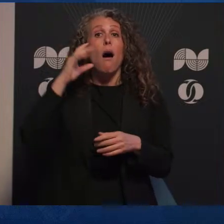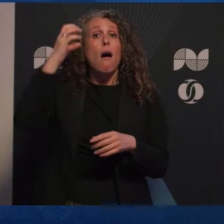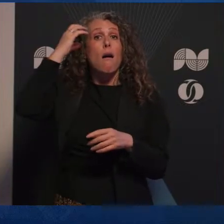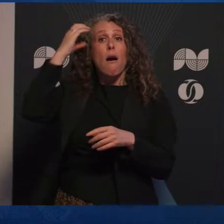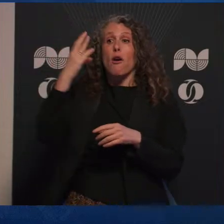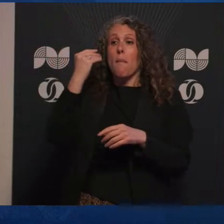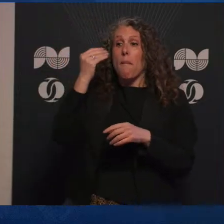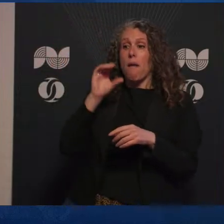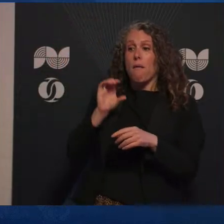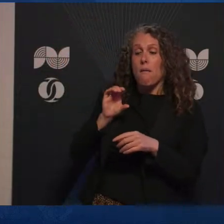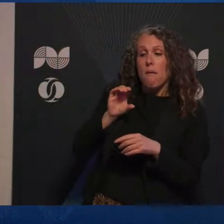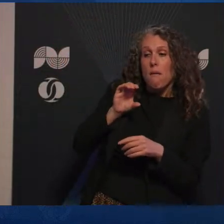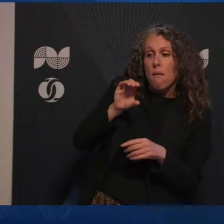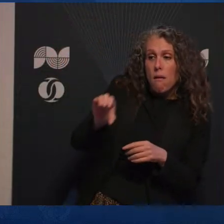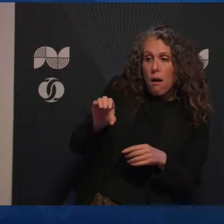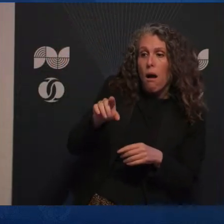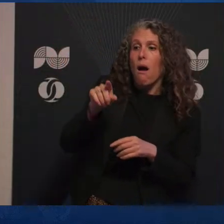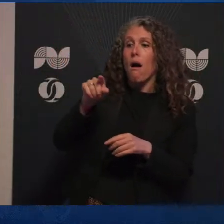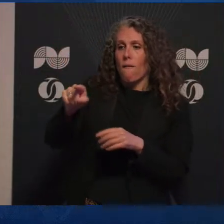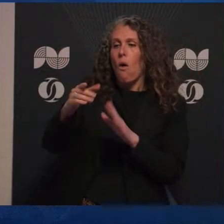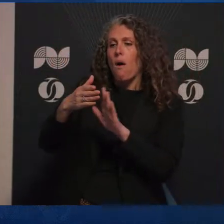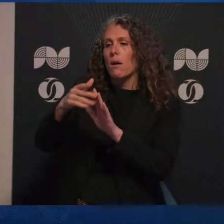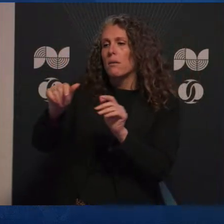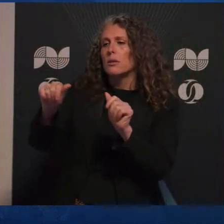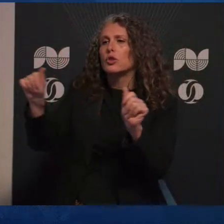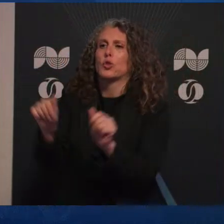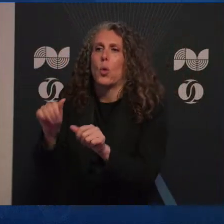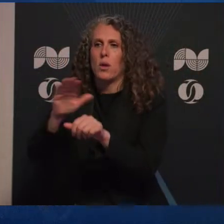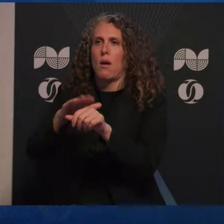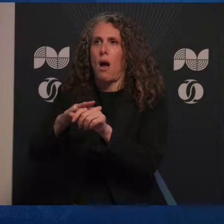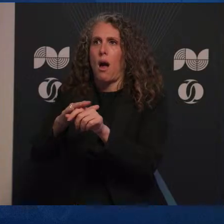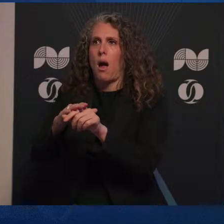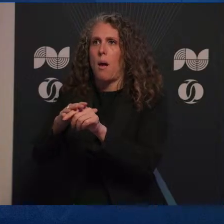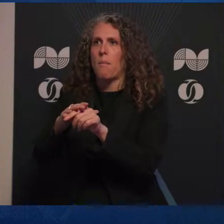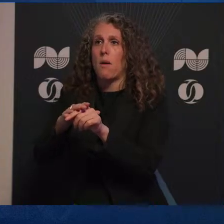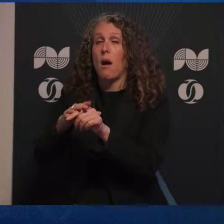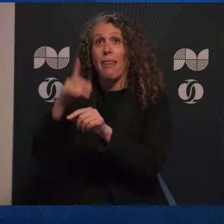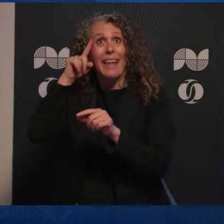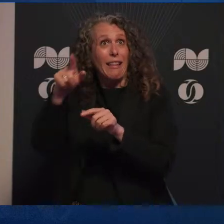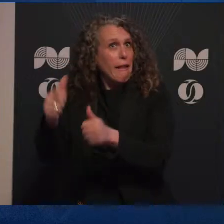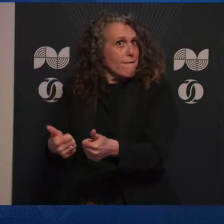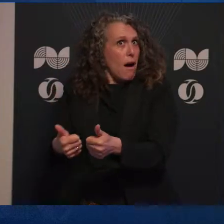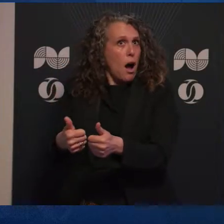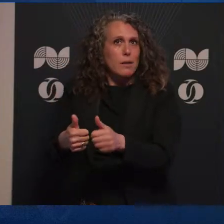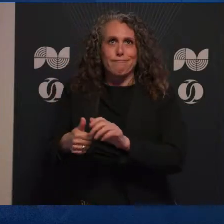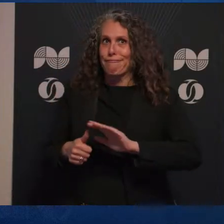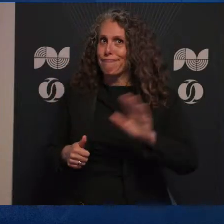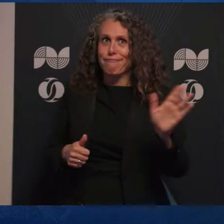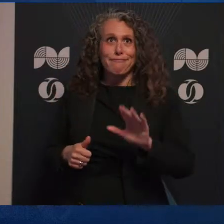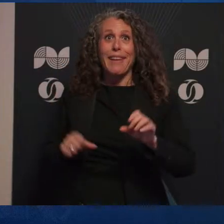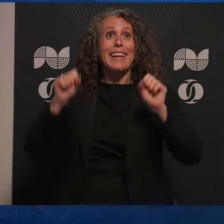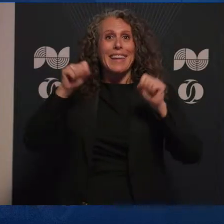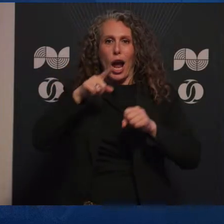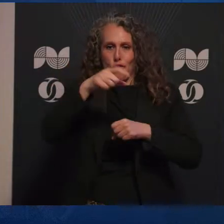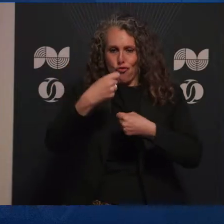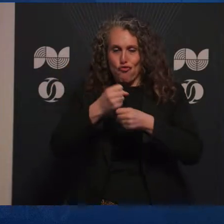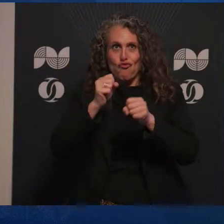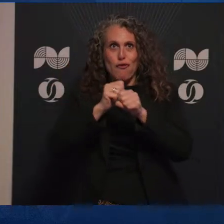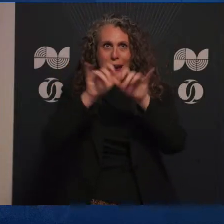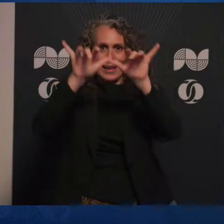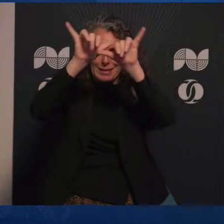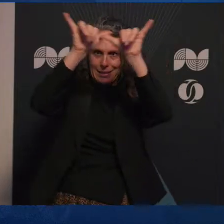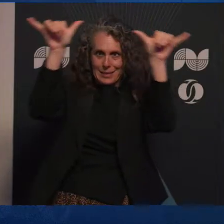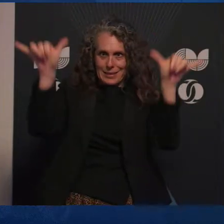do abatement efforts, you're okay. You might not be okay, because in the end you might end up with an industrial structure